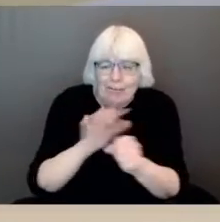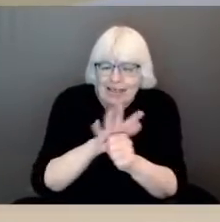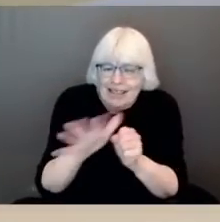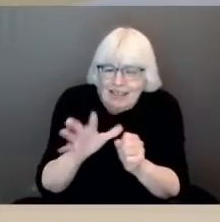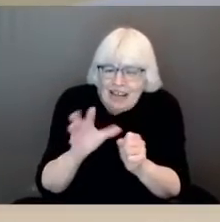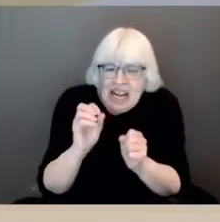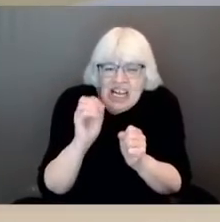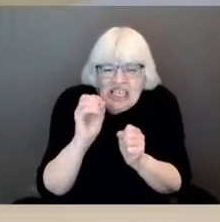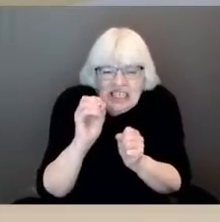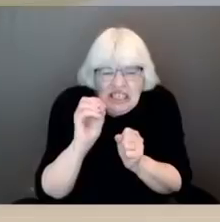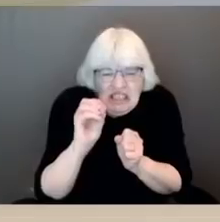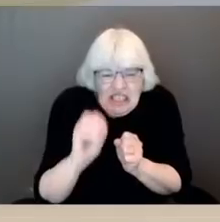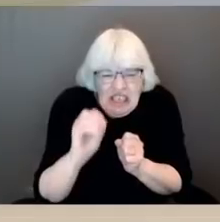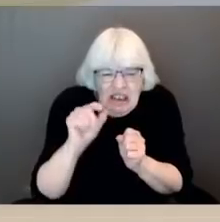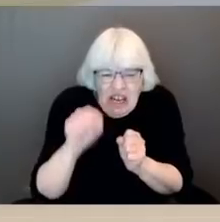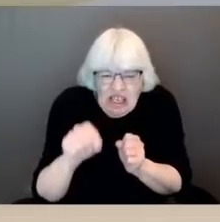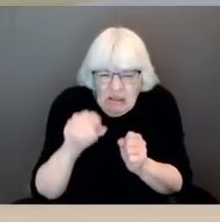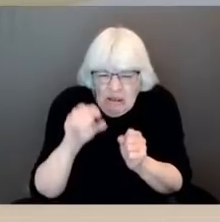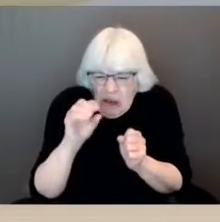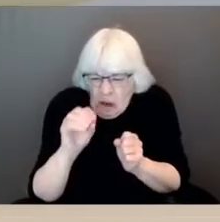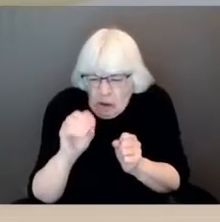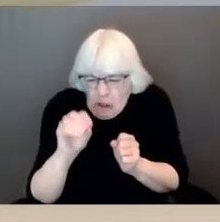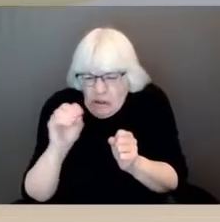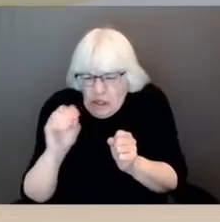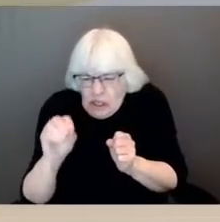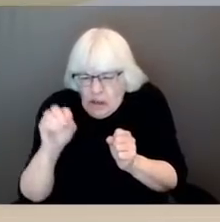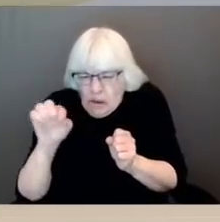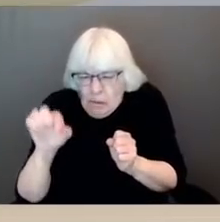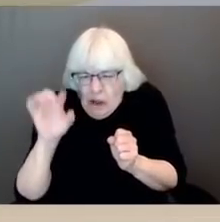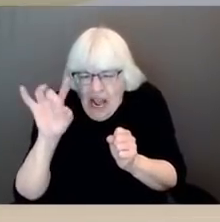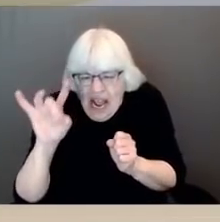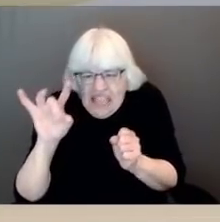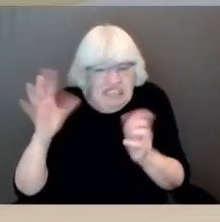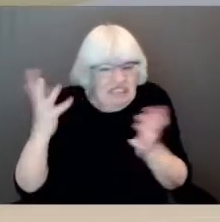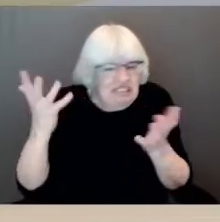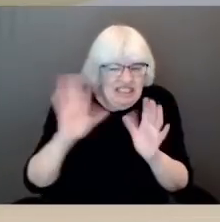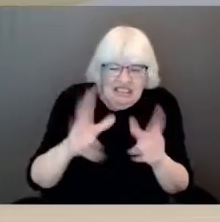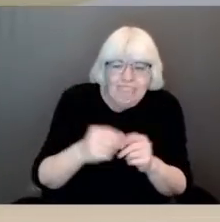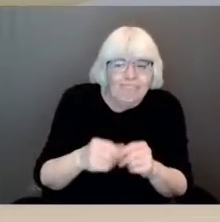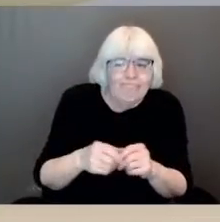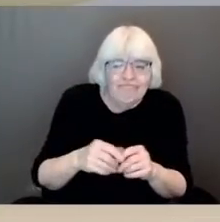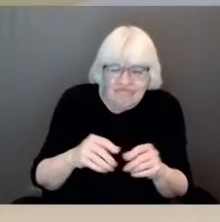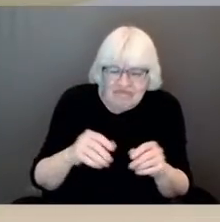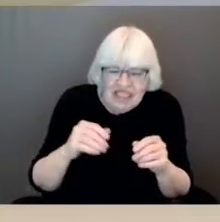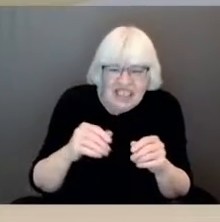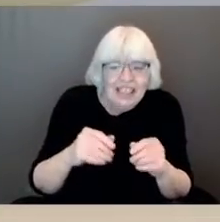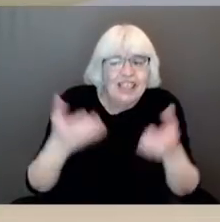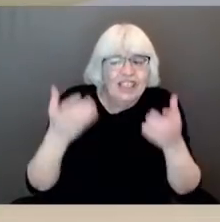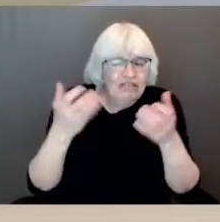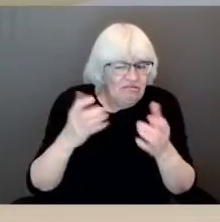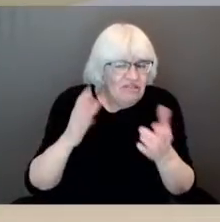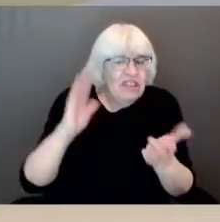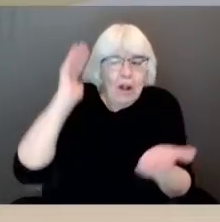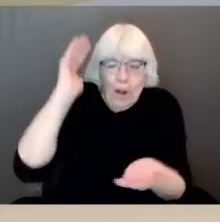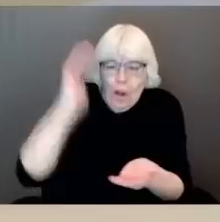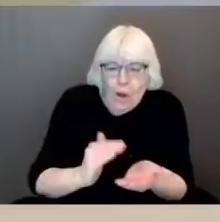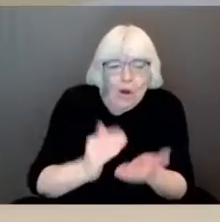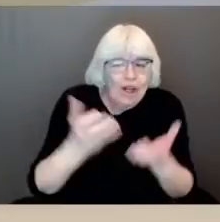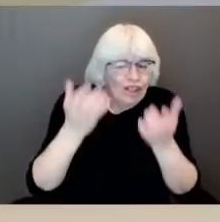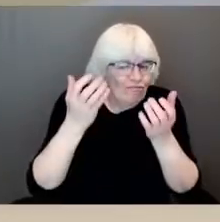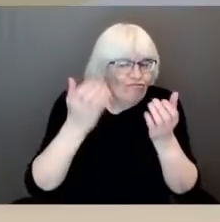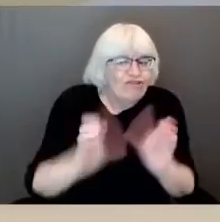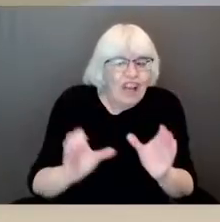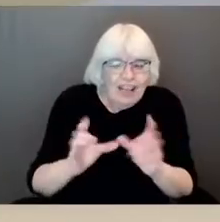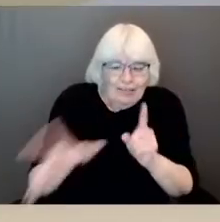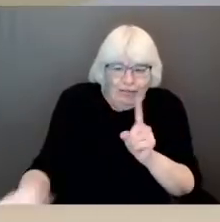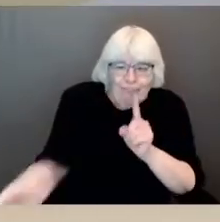0.008% of all doses administered. The bottom line is the COVID-19 vaccines are safe and can be